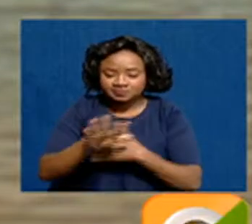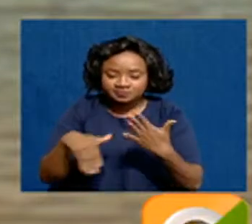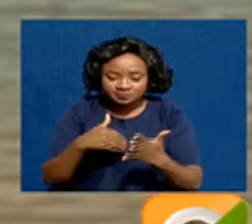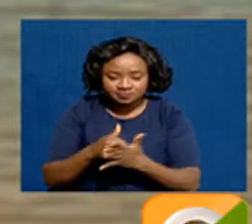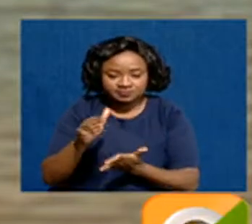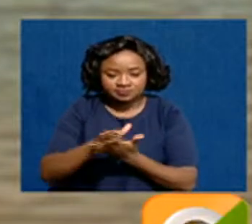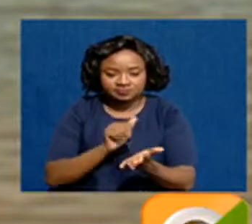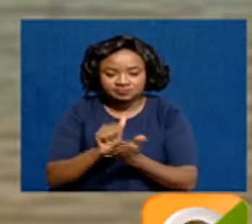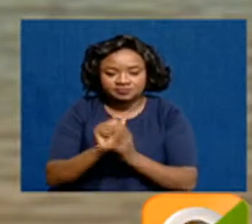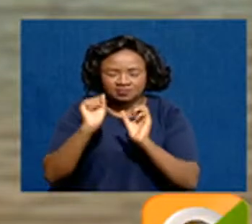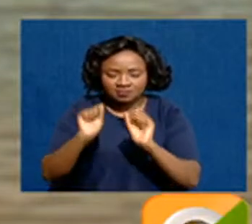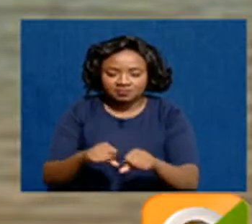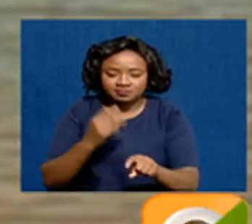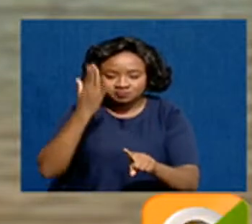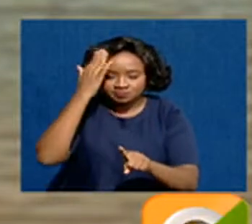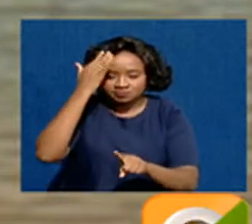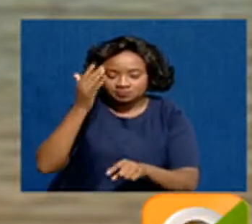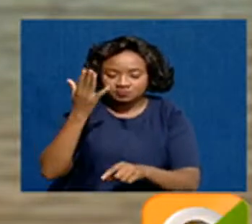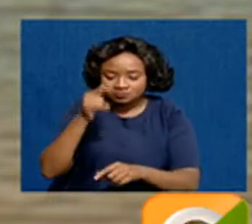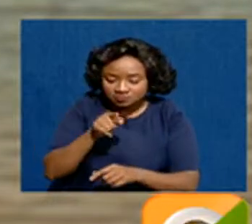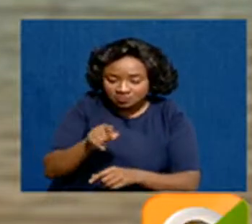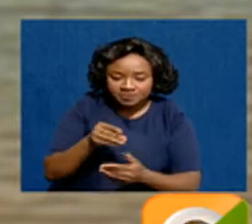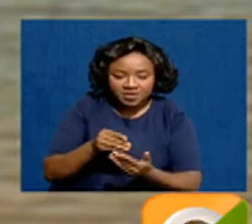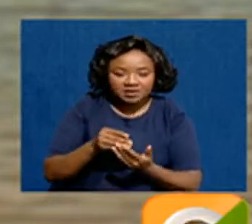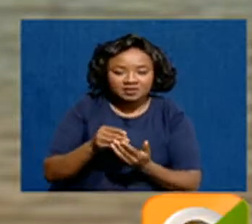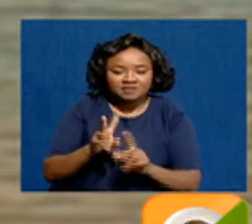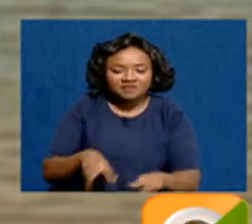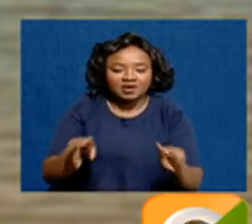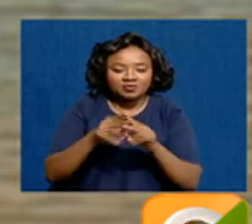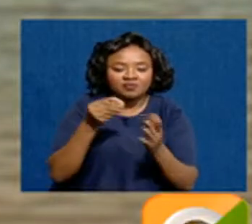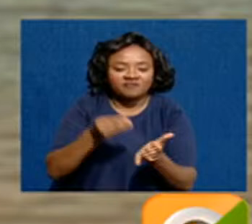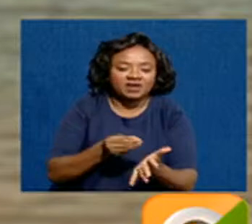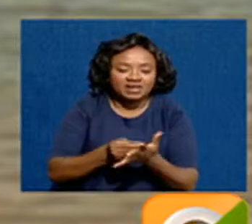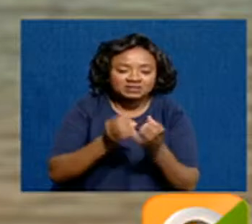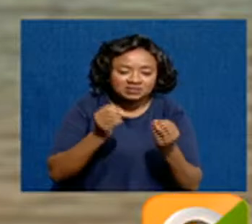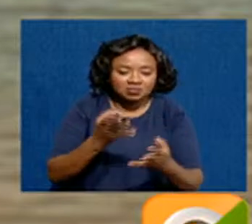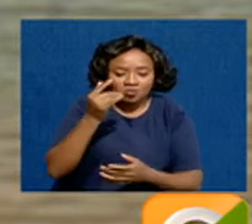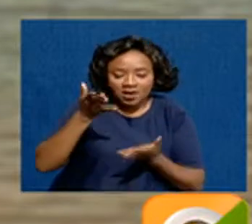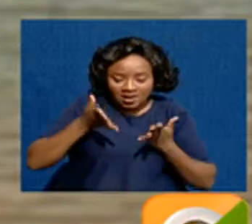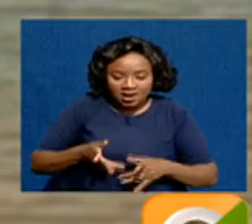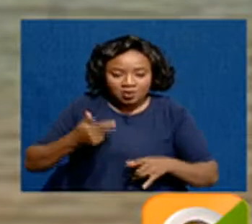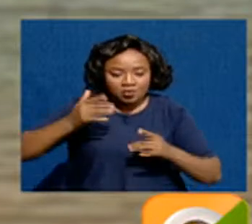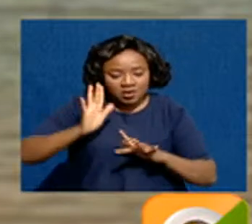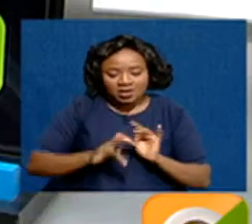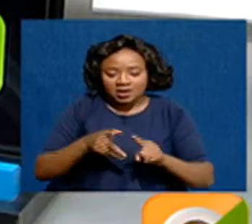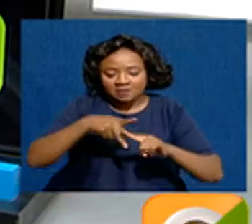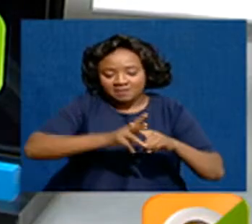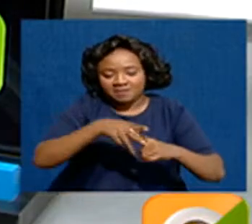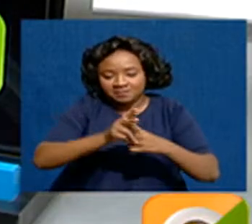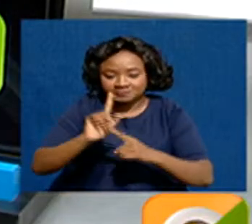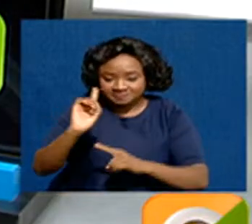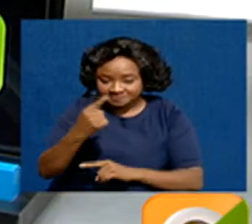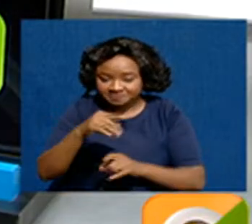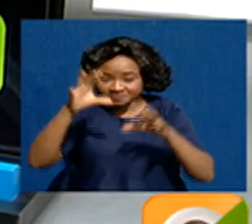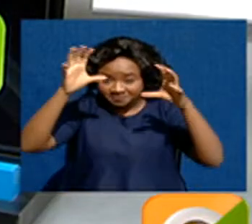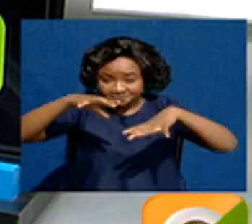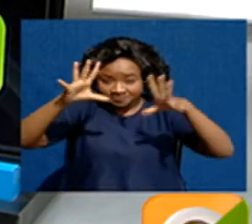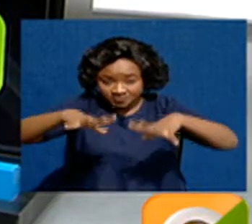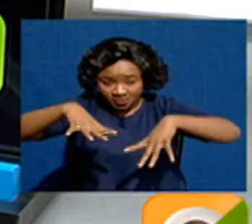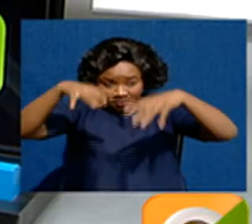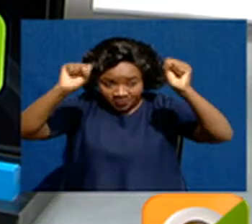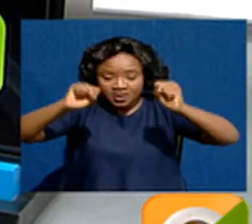to be quantified in terms of financially, because at the moment we are unable to restore until the rains are over. But what we are doing is